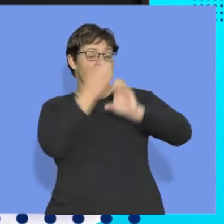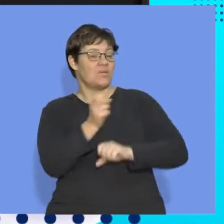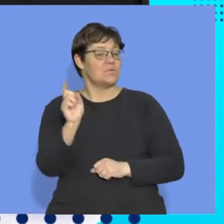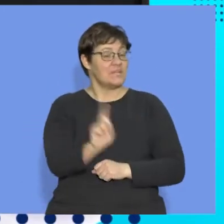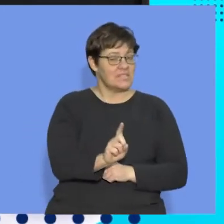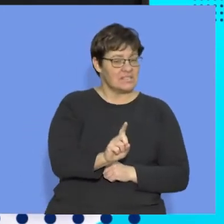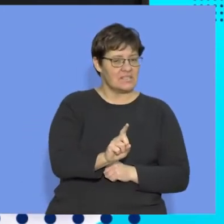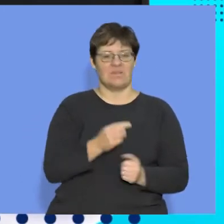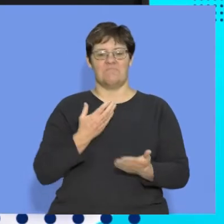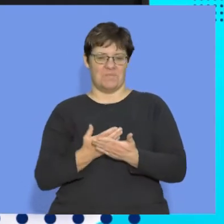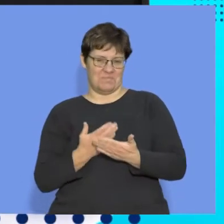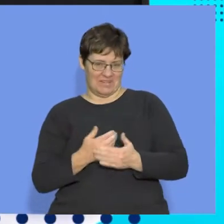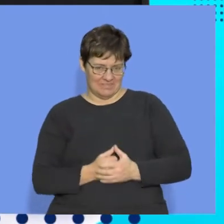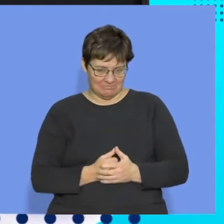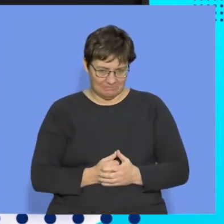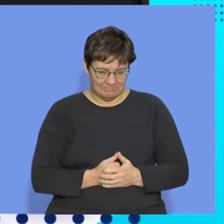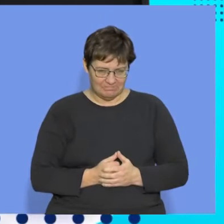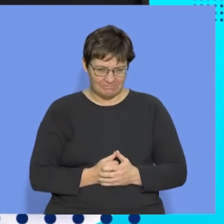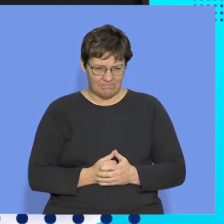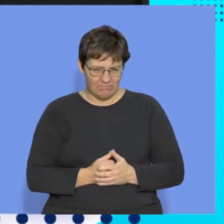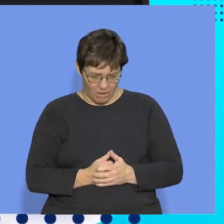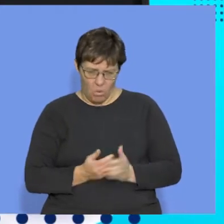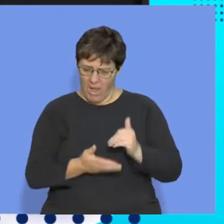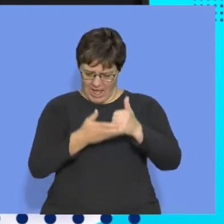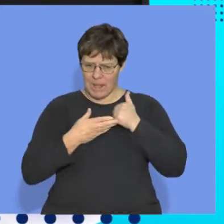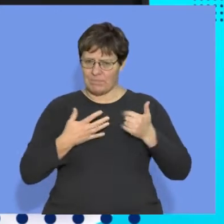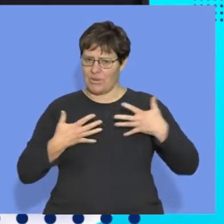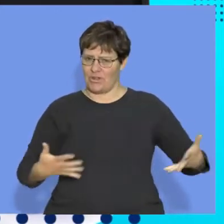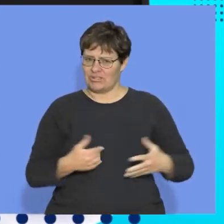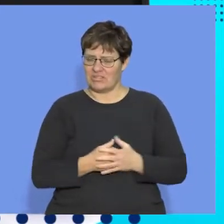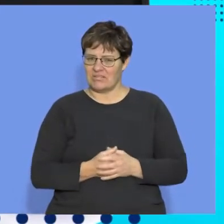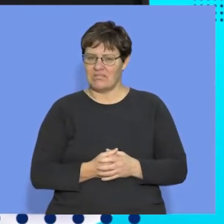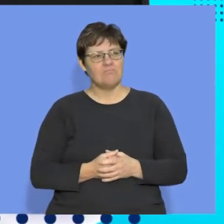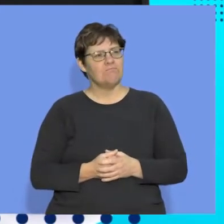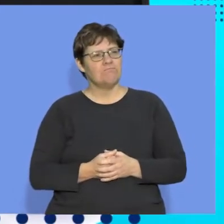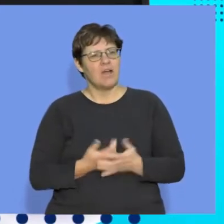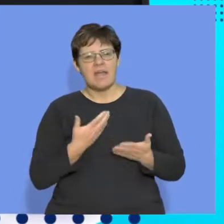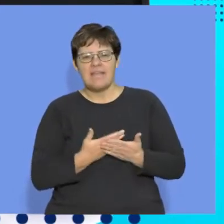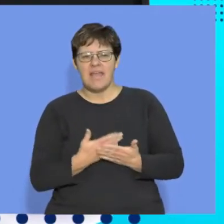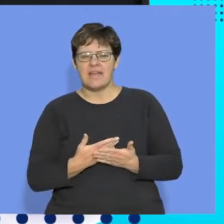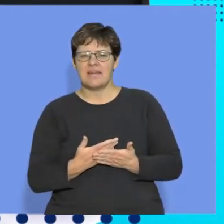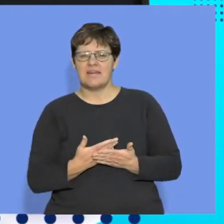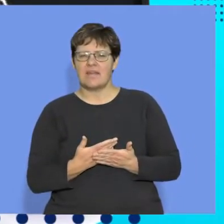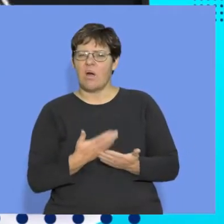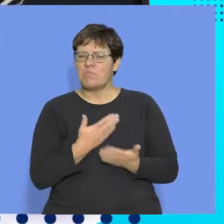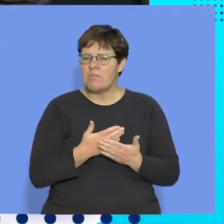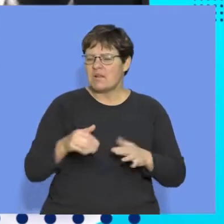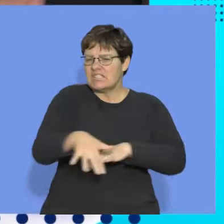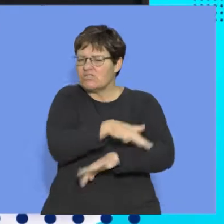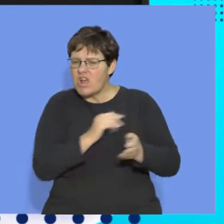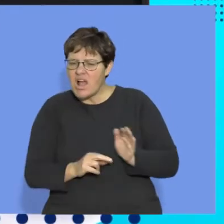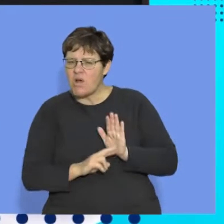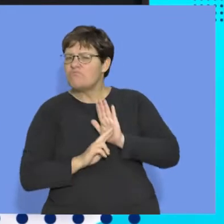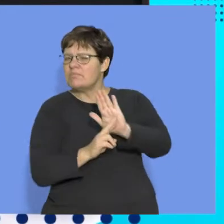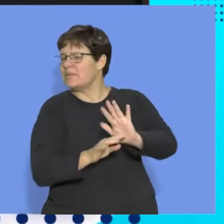on probability, okay? So it's very useful to represent a probability situation using a